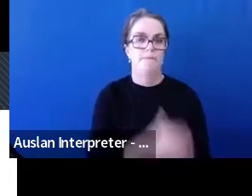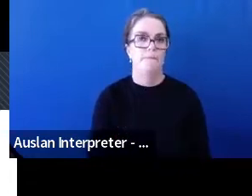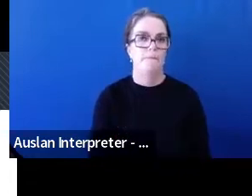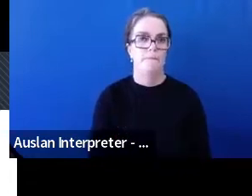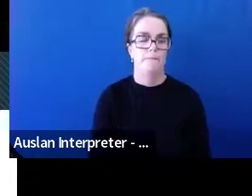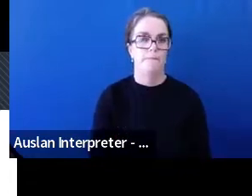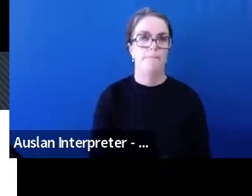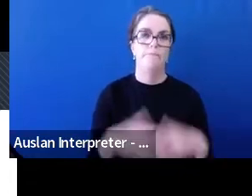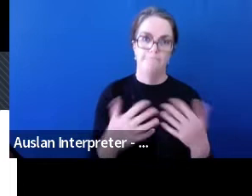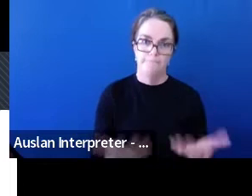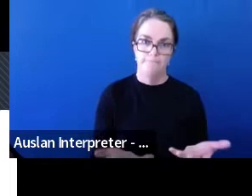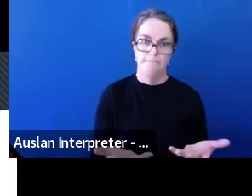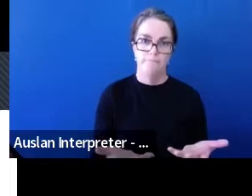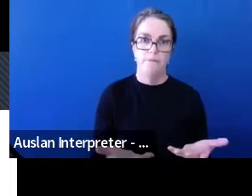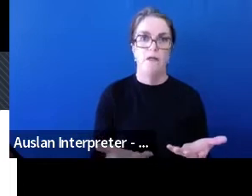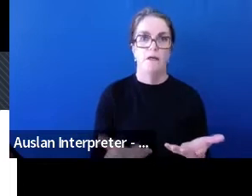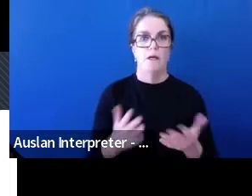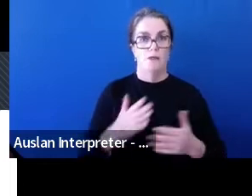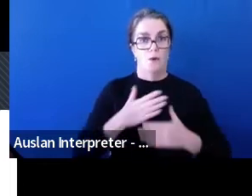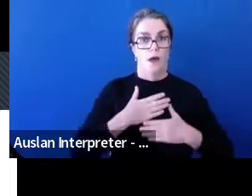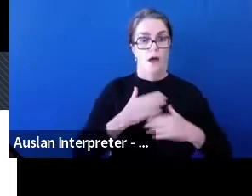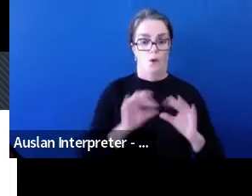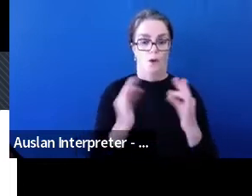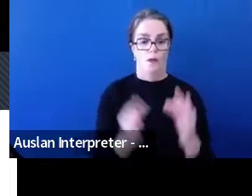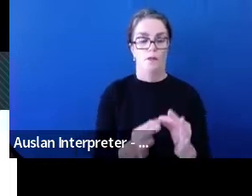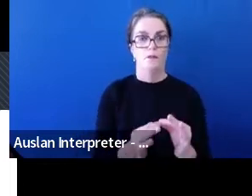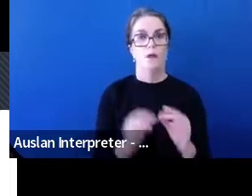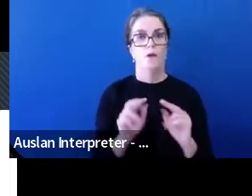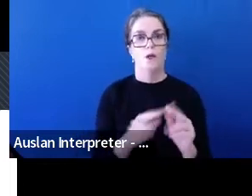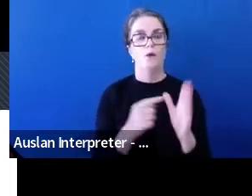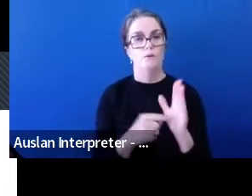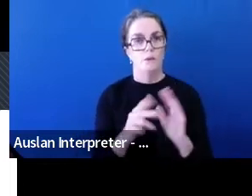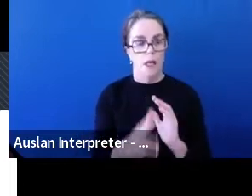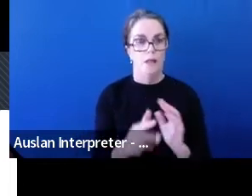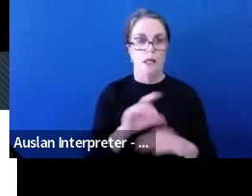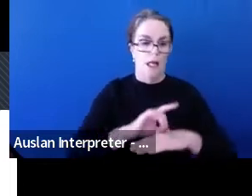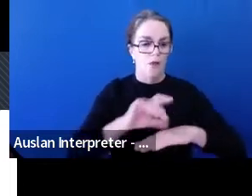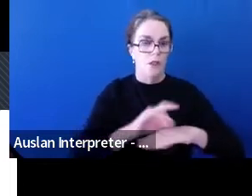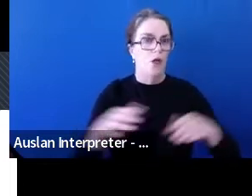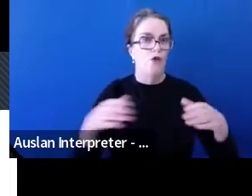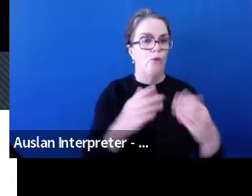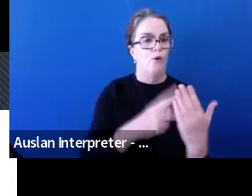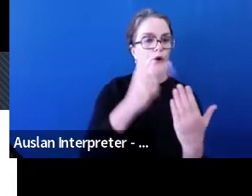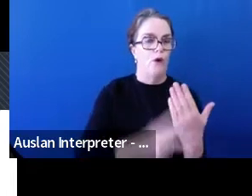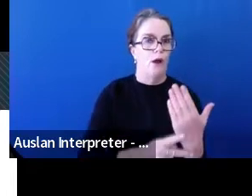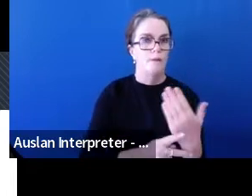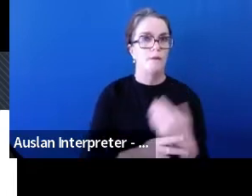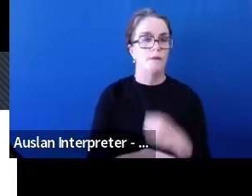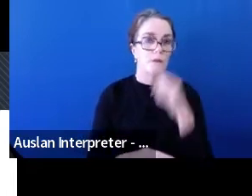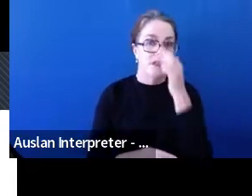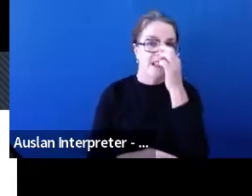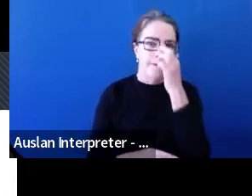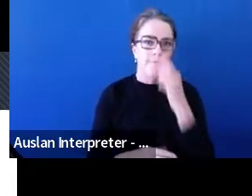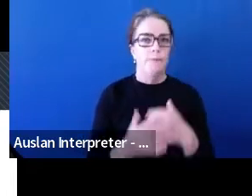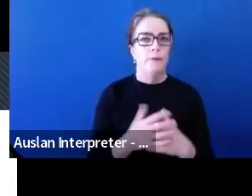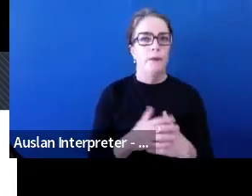So what we did, we looked at counselling and group programs for individuals who are affected. Traditional work for us, but with